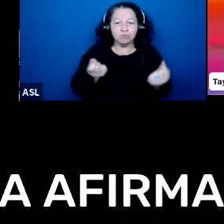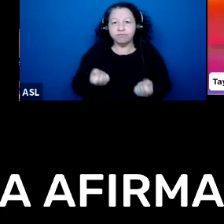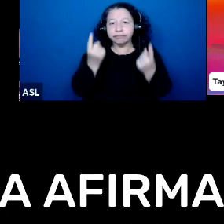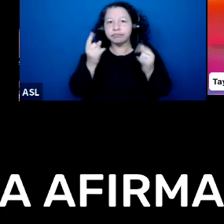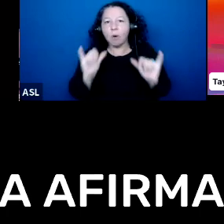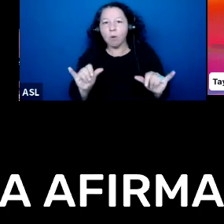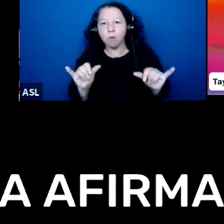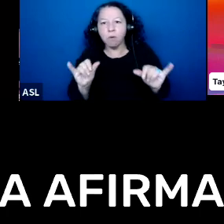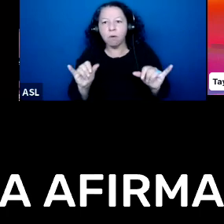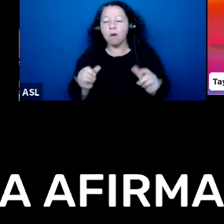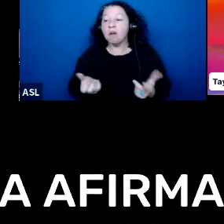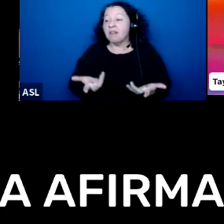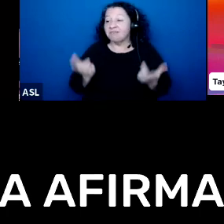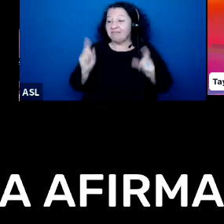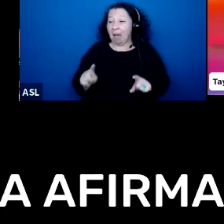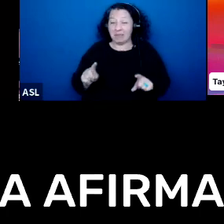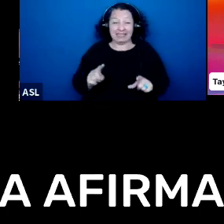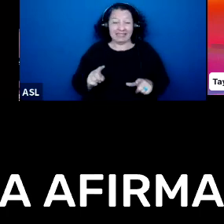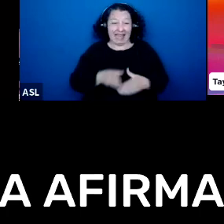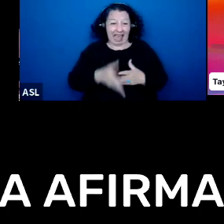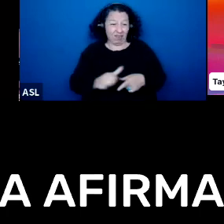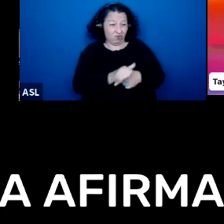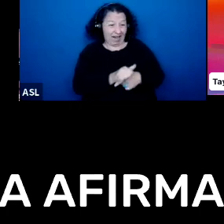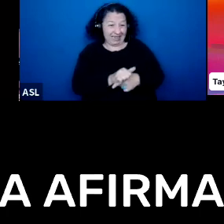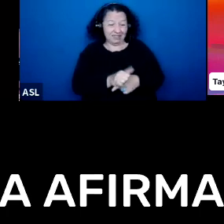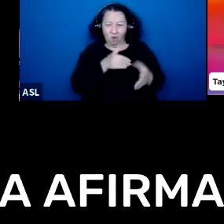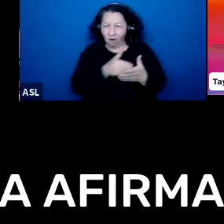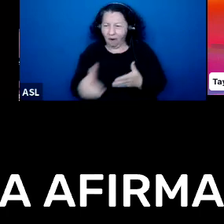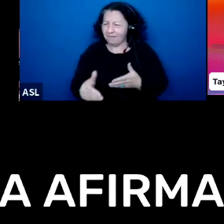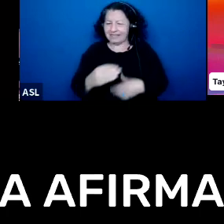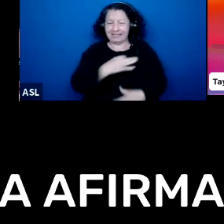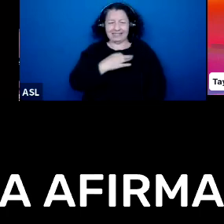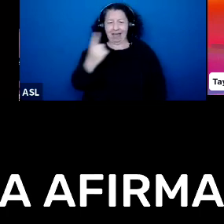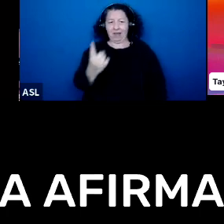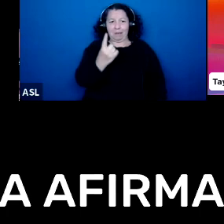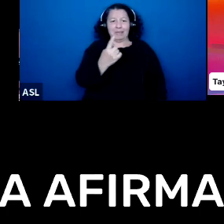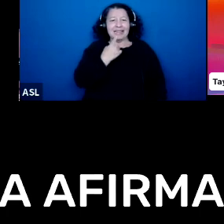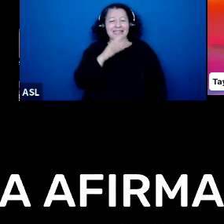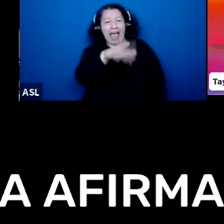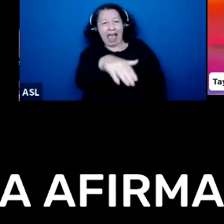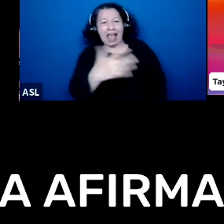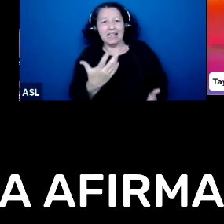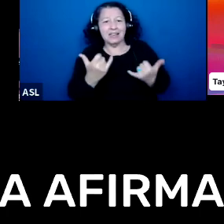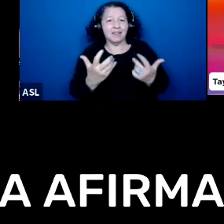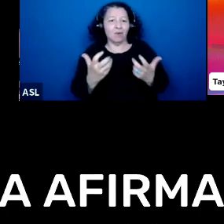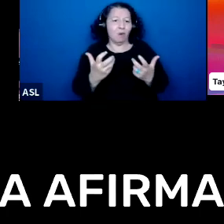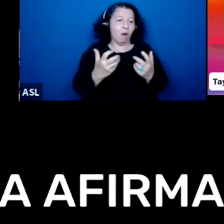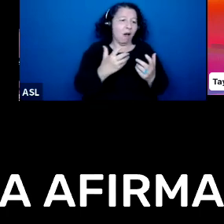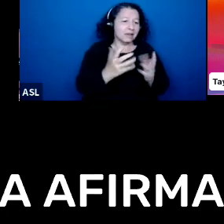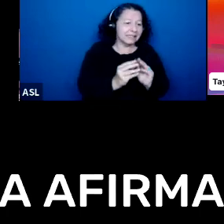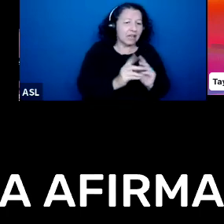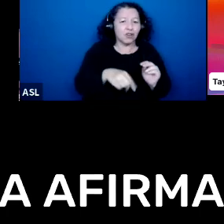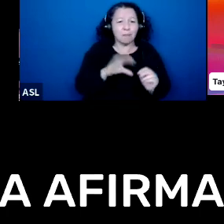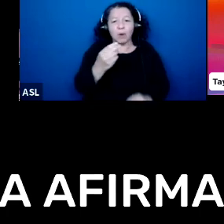page. Because a lot of times at the end of trainings, staff would come up and say, "Okay, now we